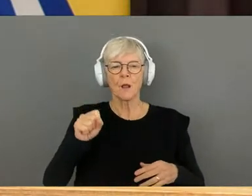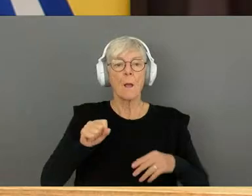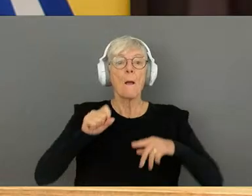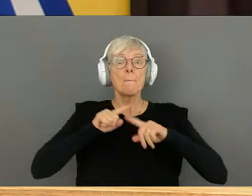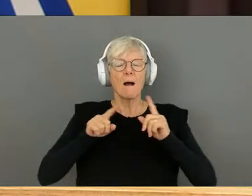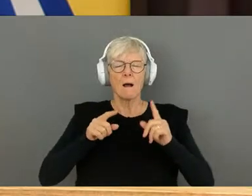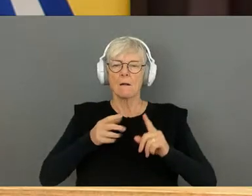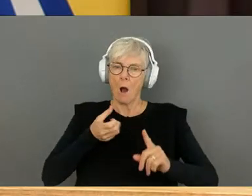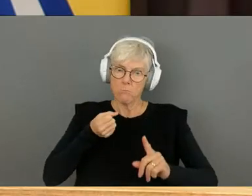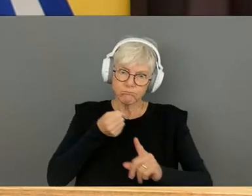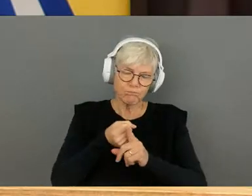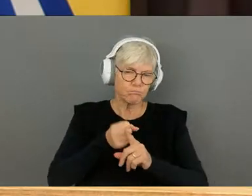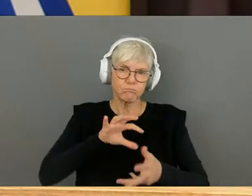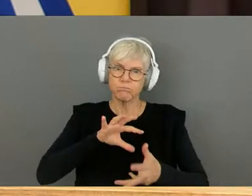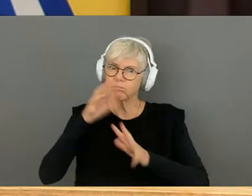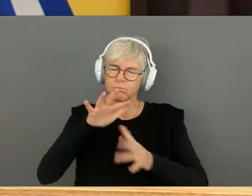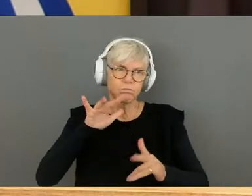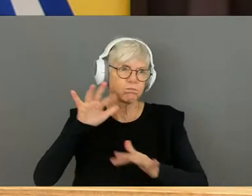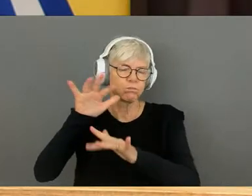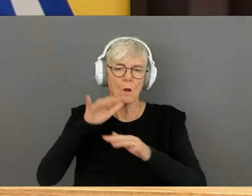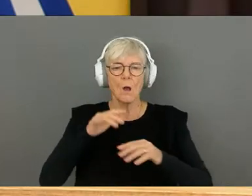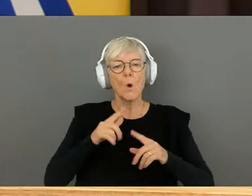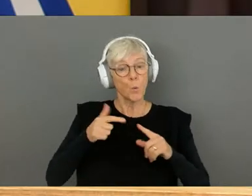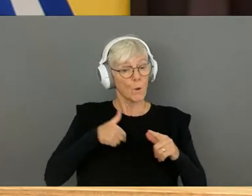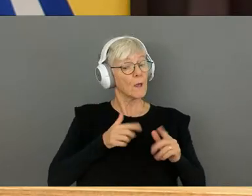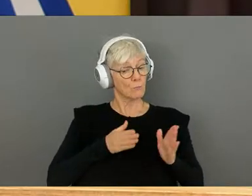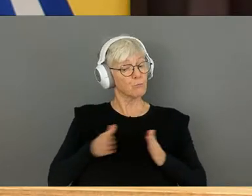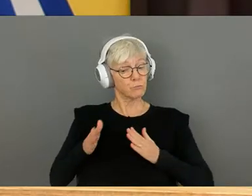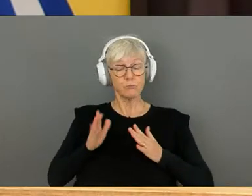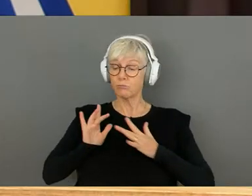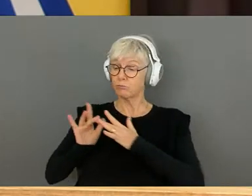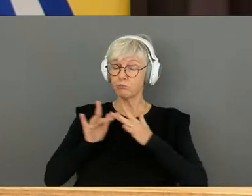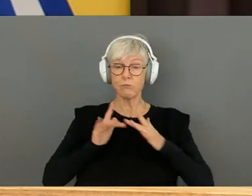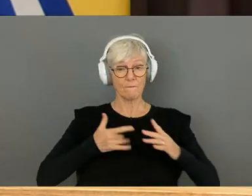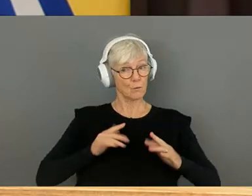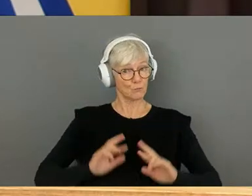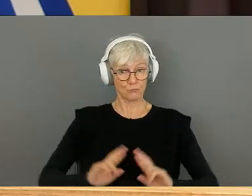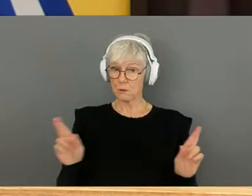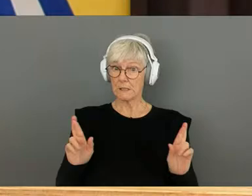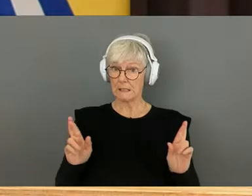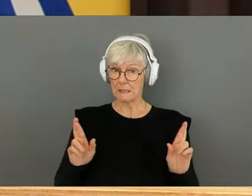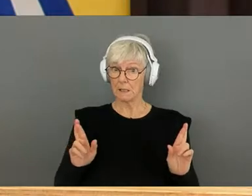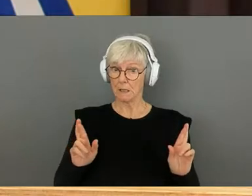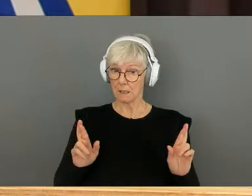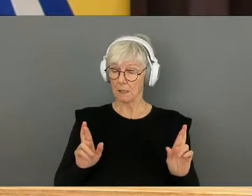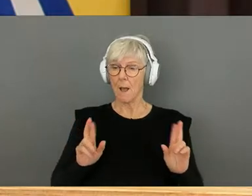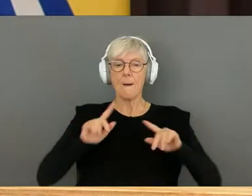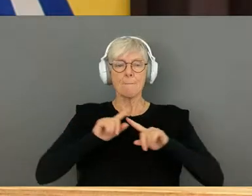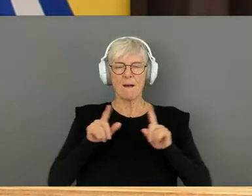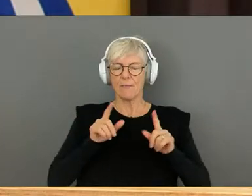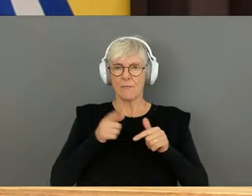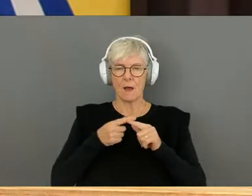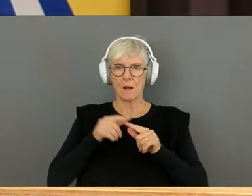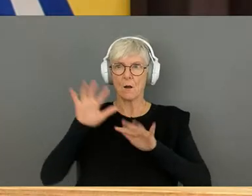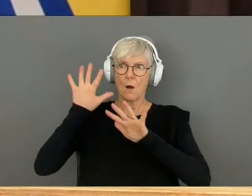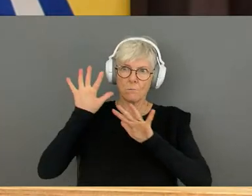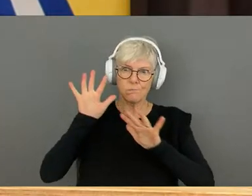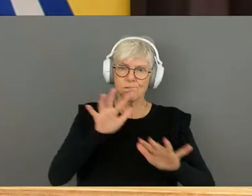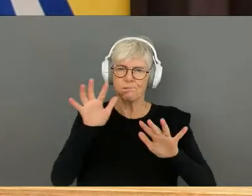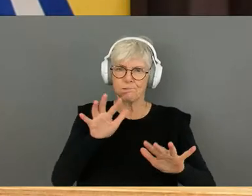we were prepared with what we felt we needed in order to respond. Once the storm hit, we obviously saw winds like we've never